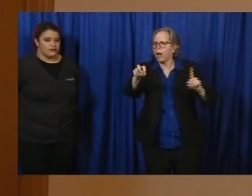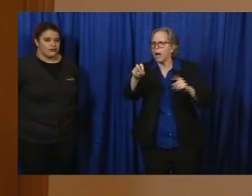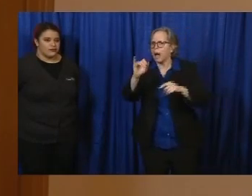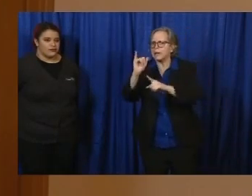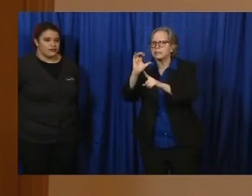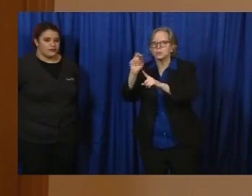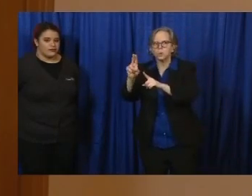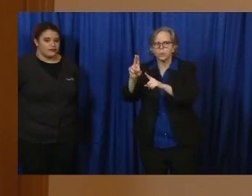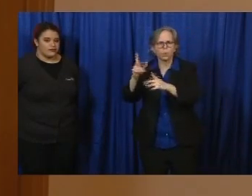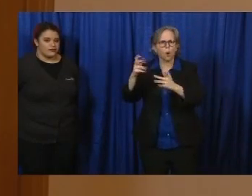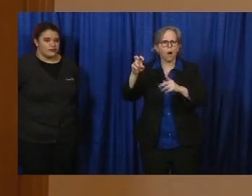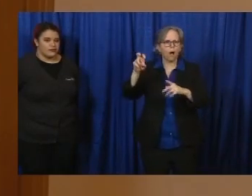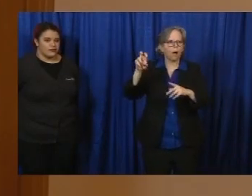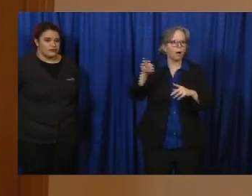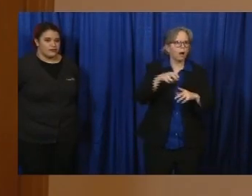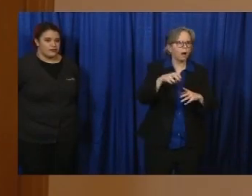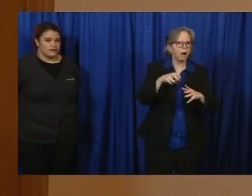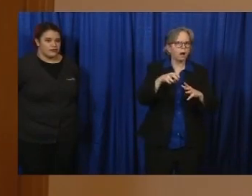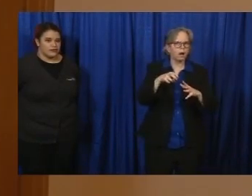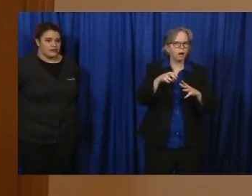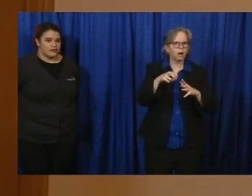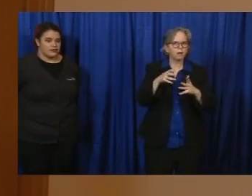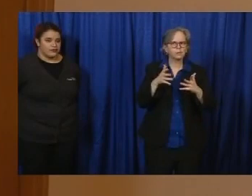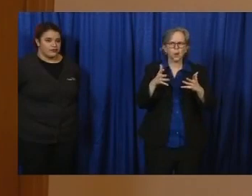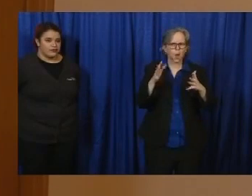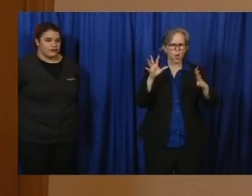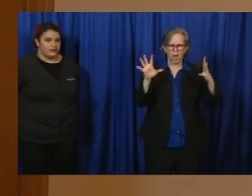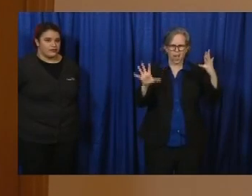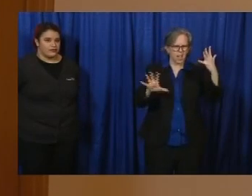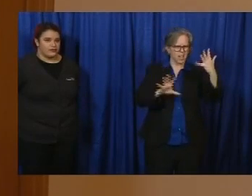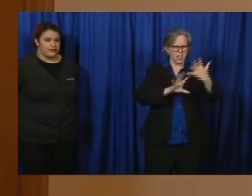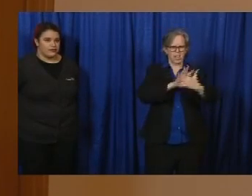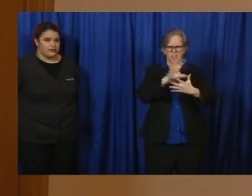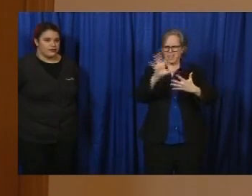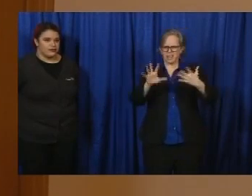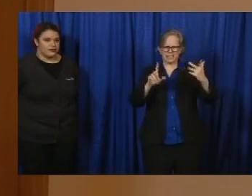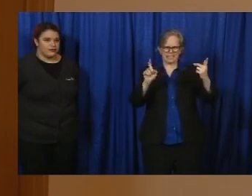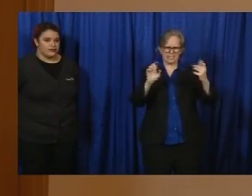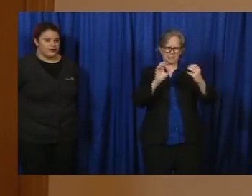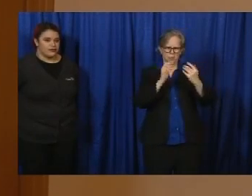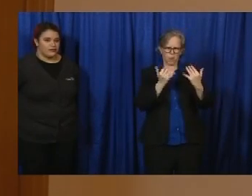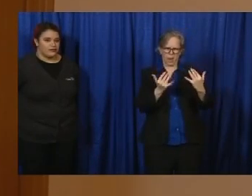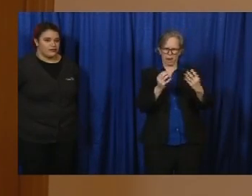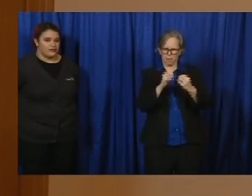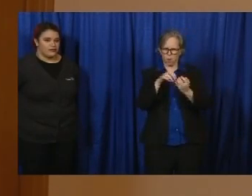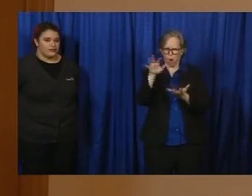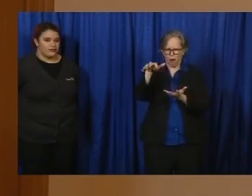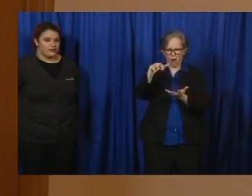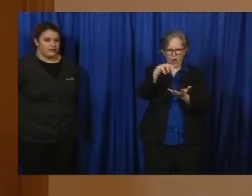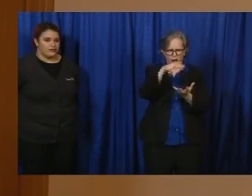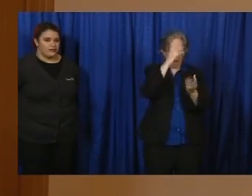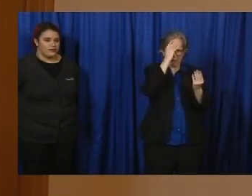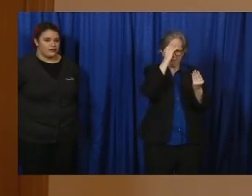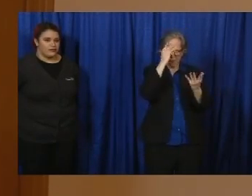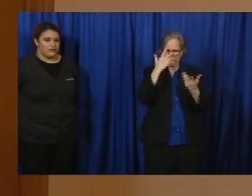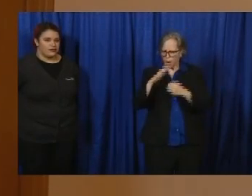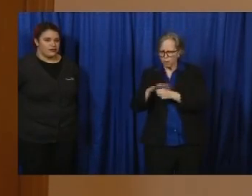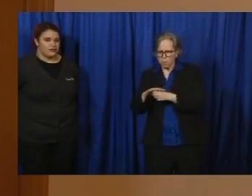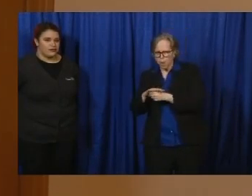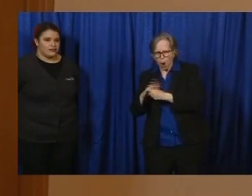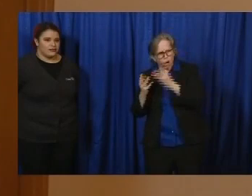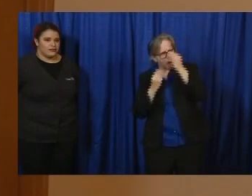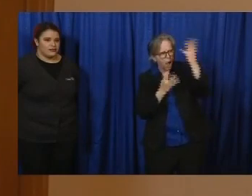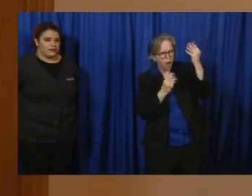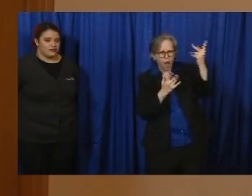of cases in a day if they're piling on top of each other logarithmically. So those beds aren't emptying out. And that's all part